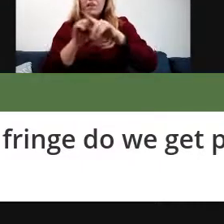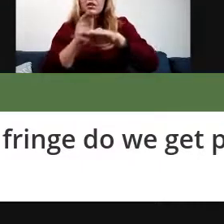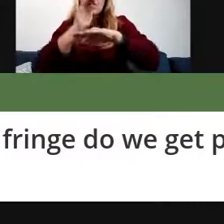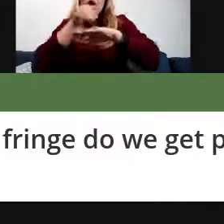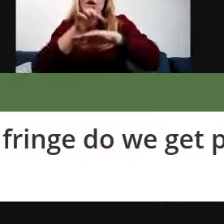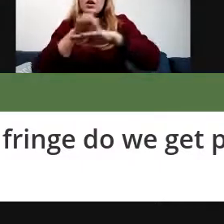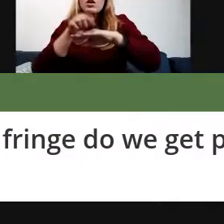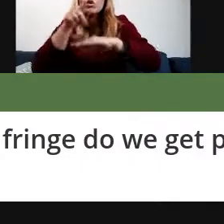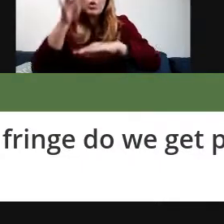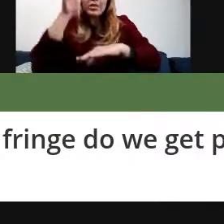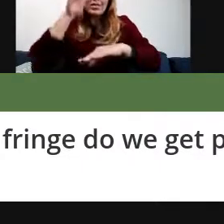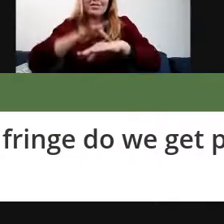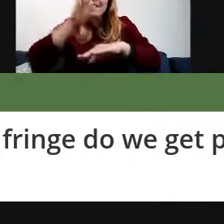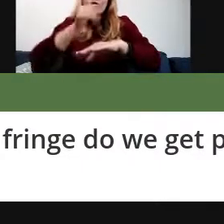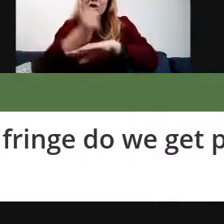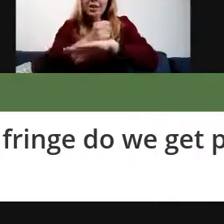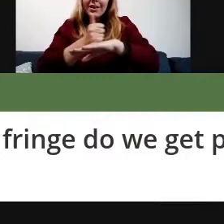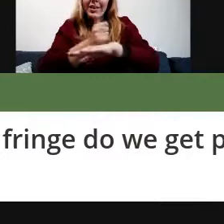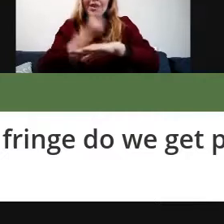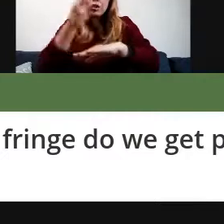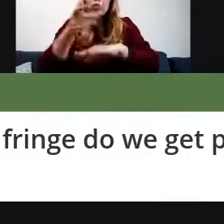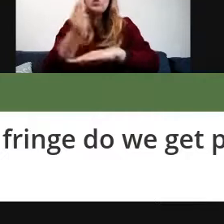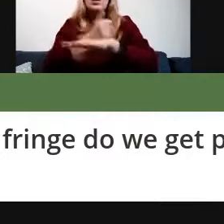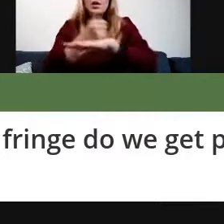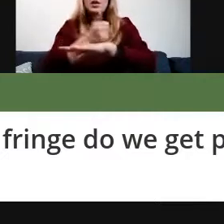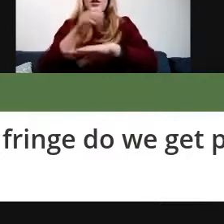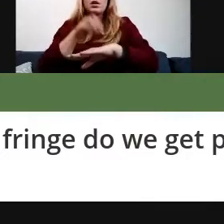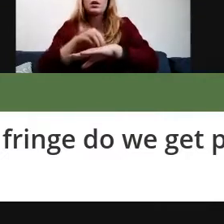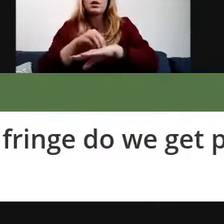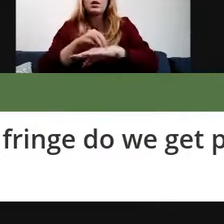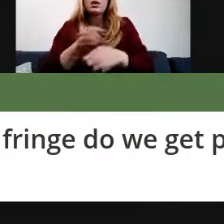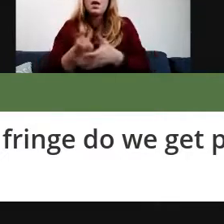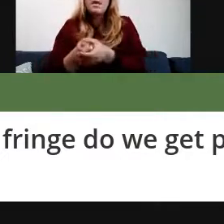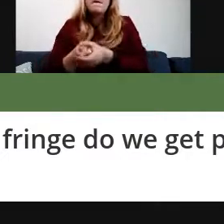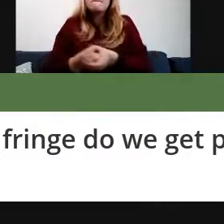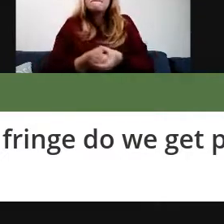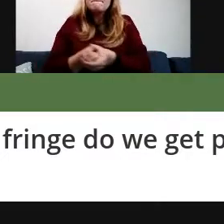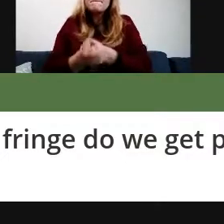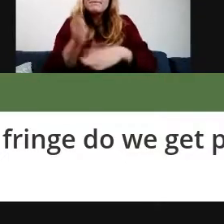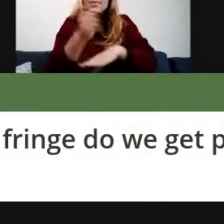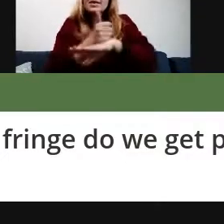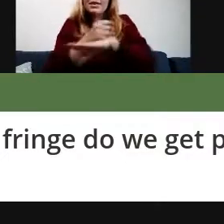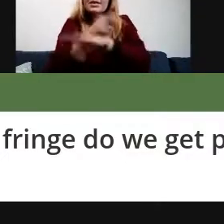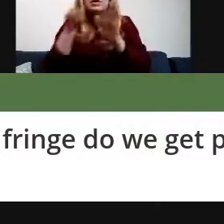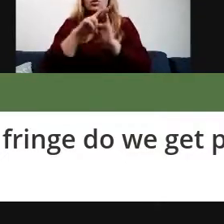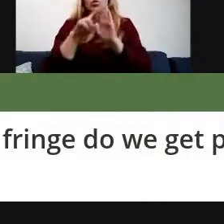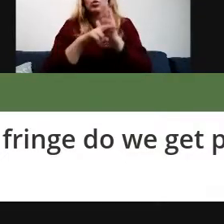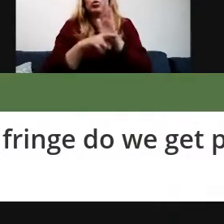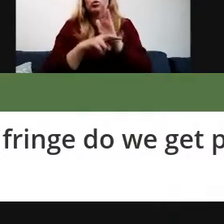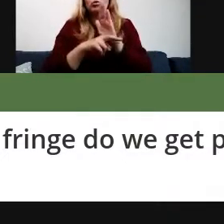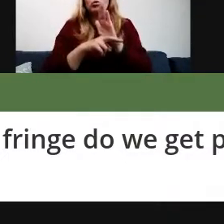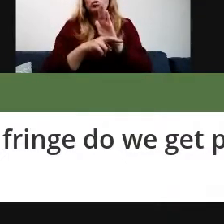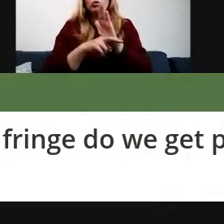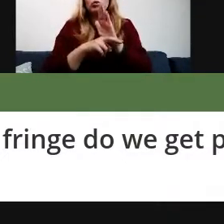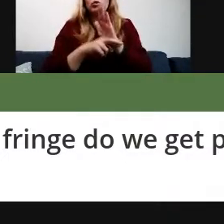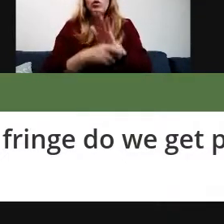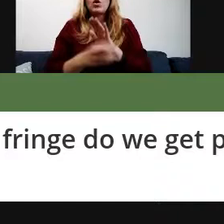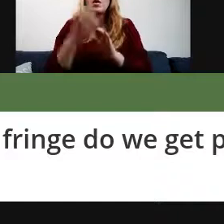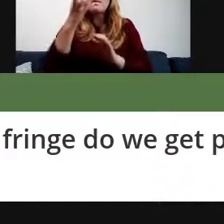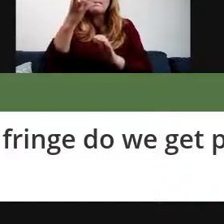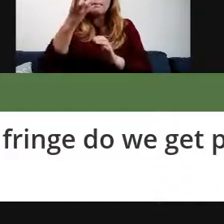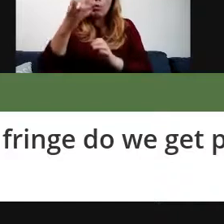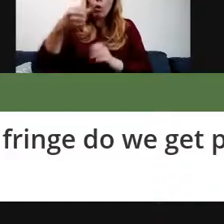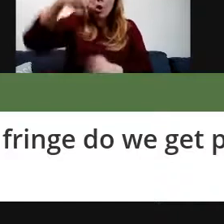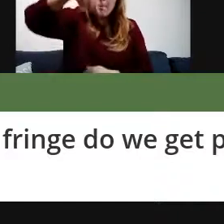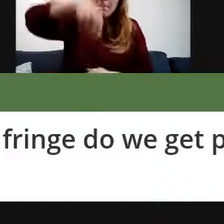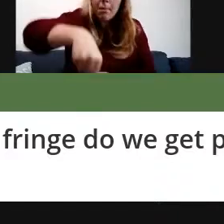green, you're on the green. Then the putting green rules apply. So you mark your ball and you're not allowed to move that ball anywhere then,